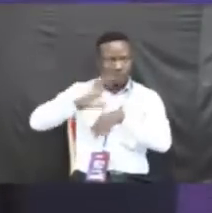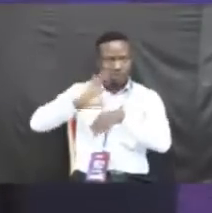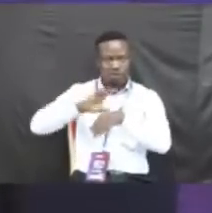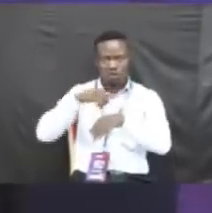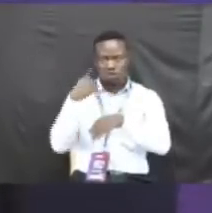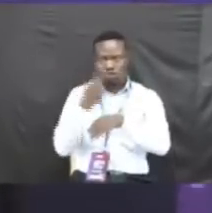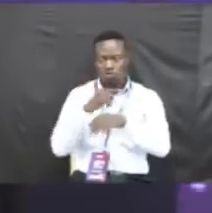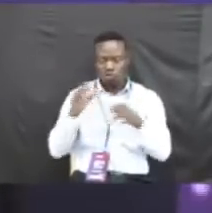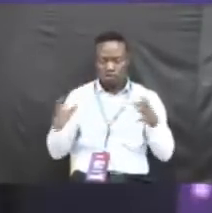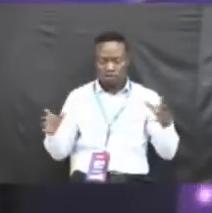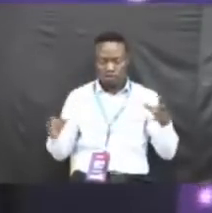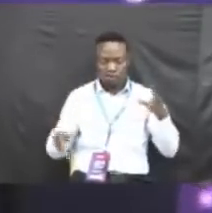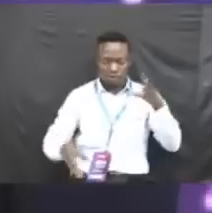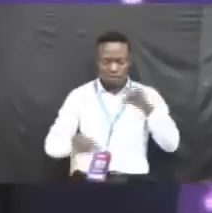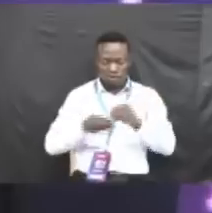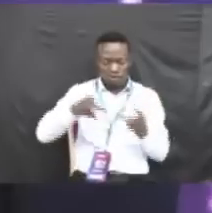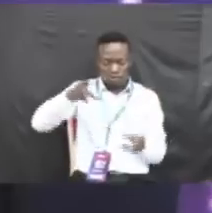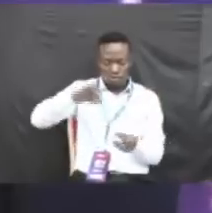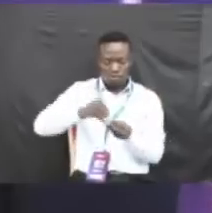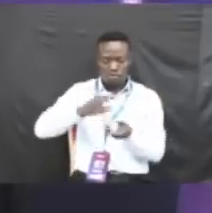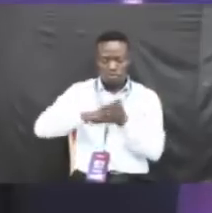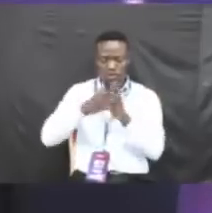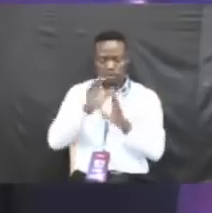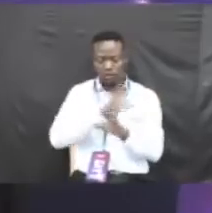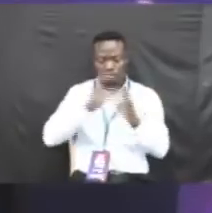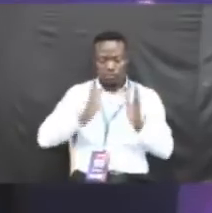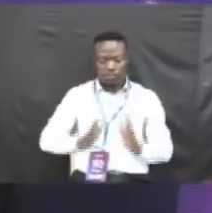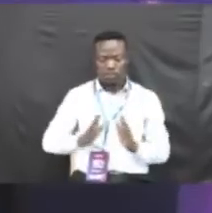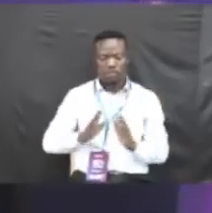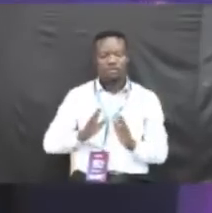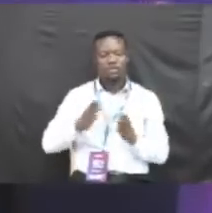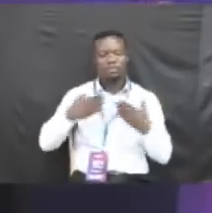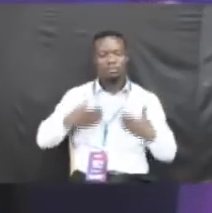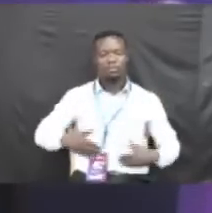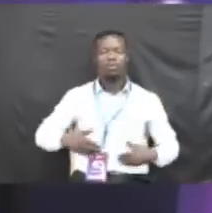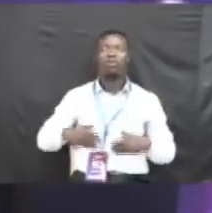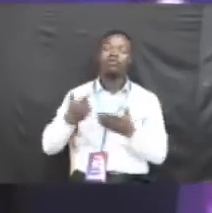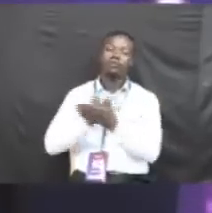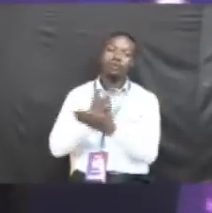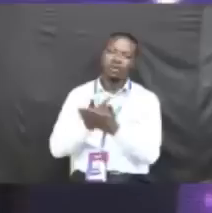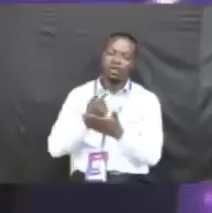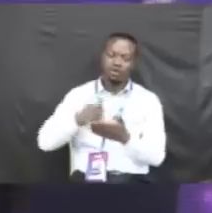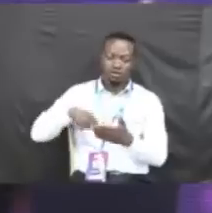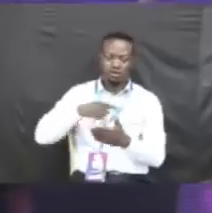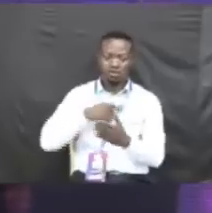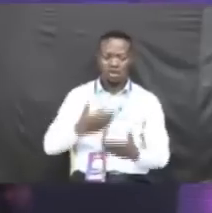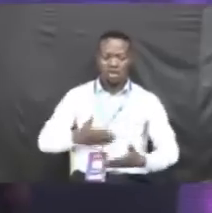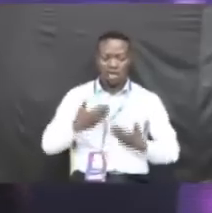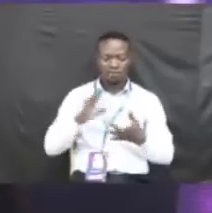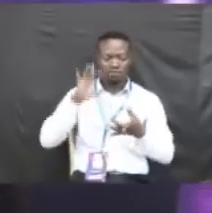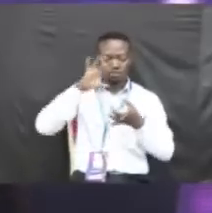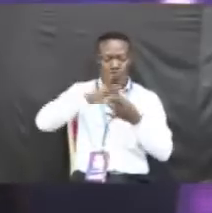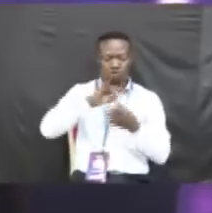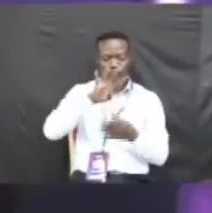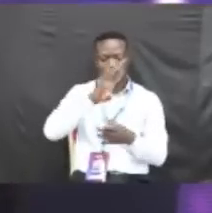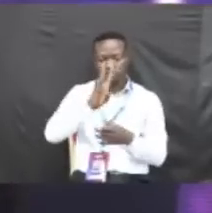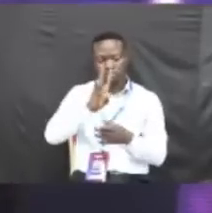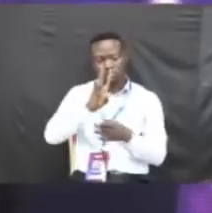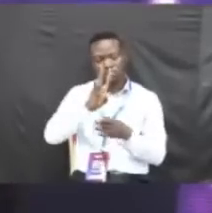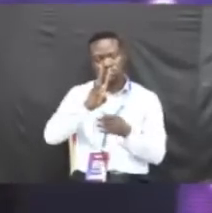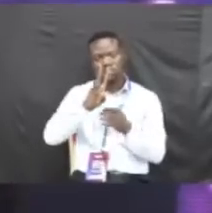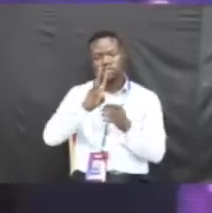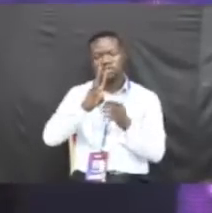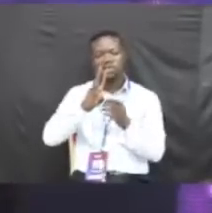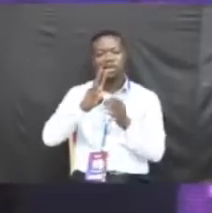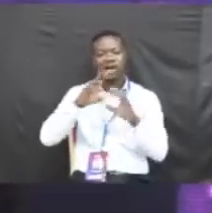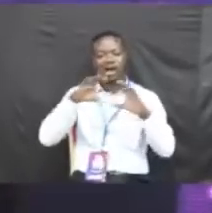the body of the Christian Council of Ghana. We are happy to be associated with the 46th section of your